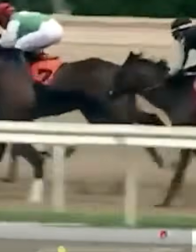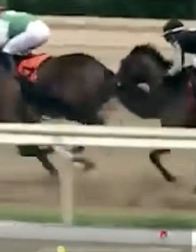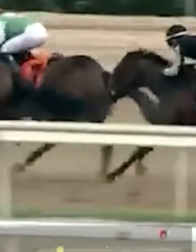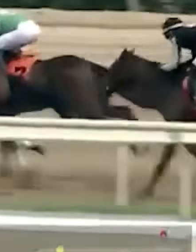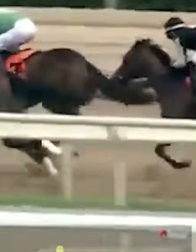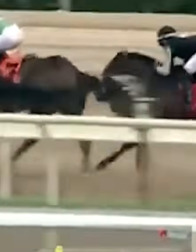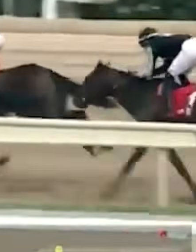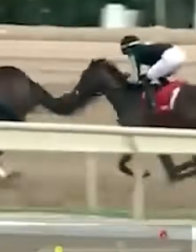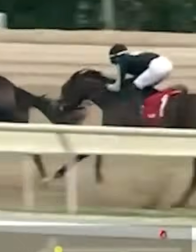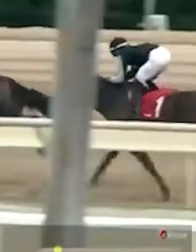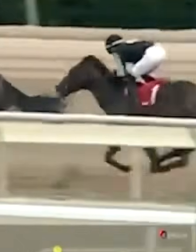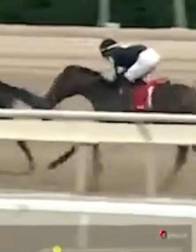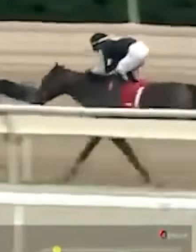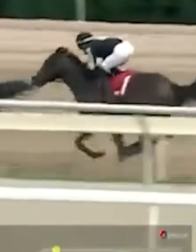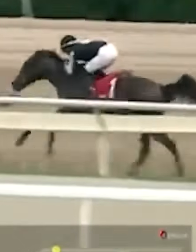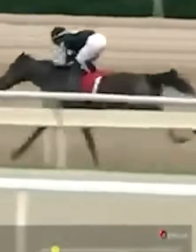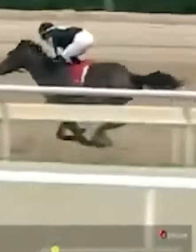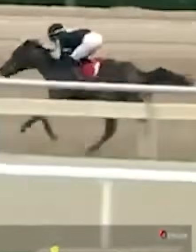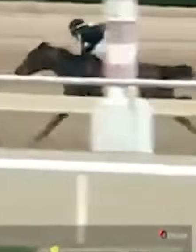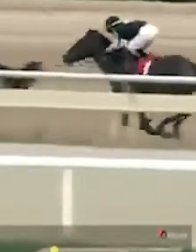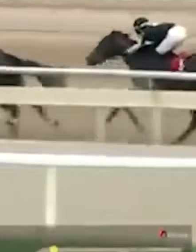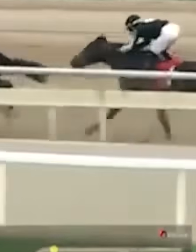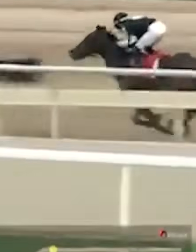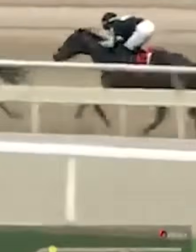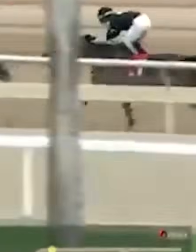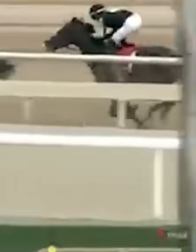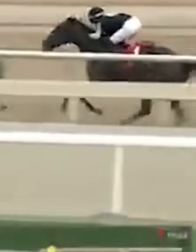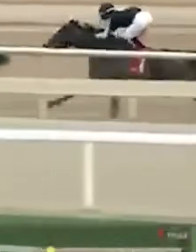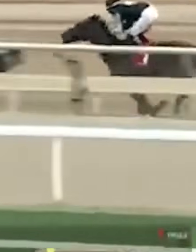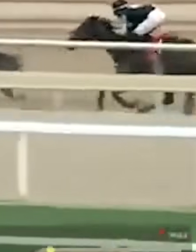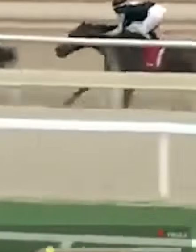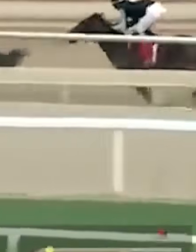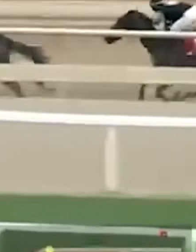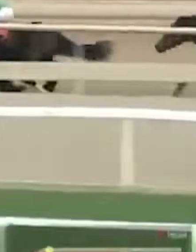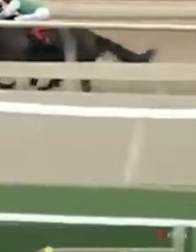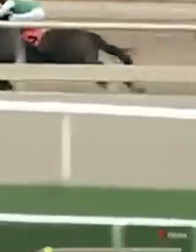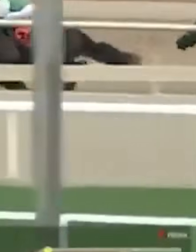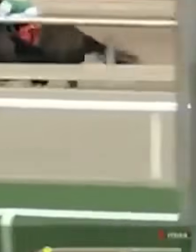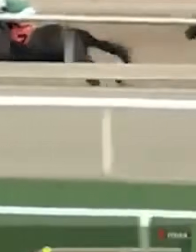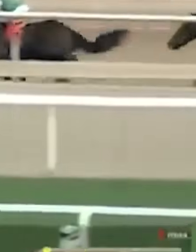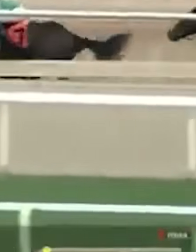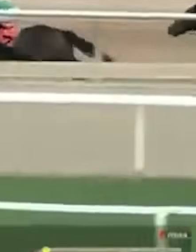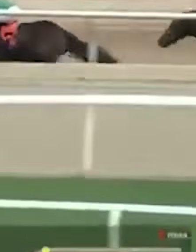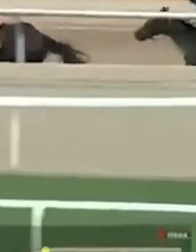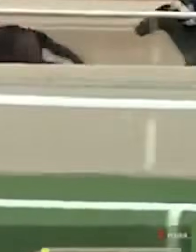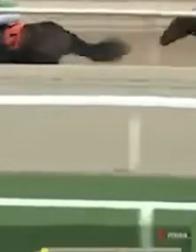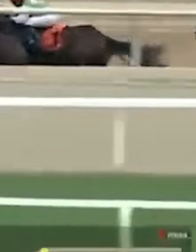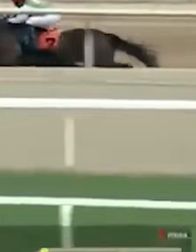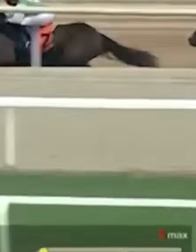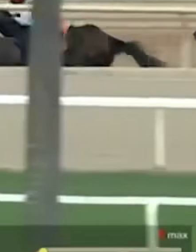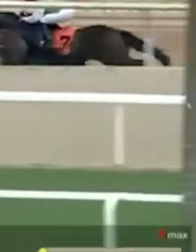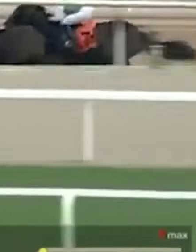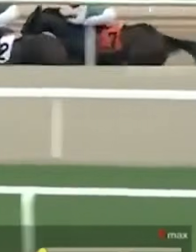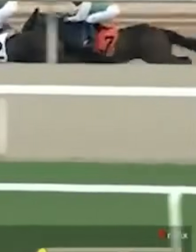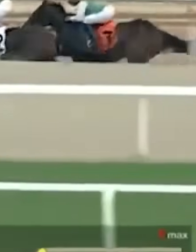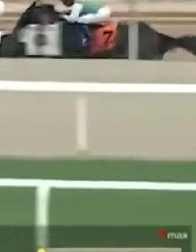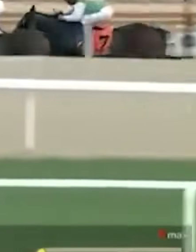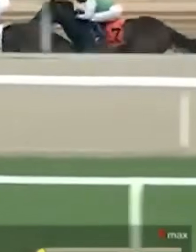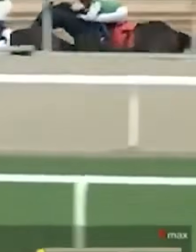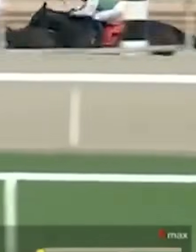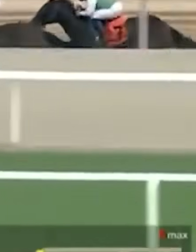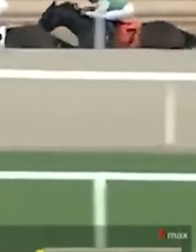Rodada, outside Parlay Pauline. Soda got shuffled back. She's 5th now, 3 better than Mystrial Wind, and WinBet Only is far